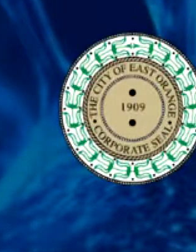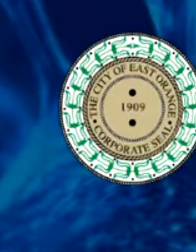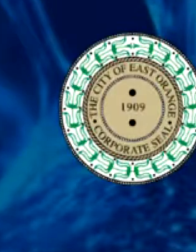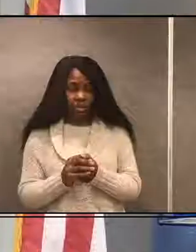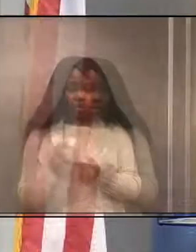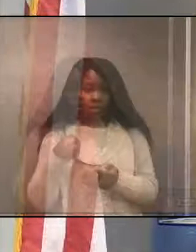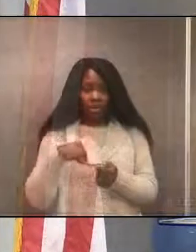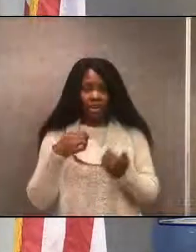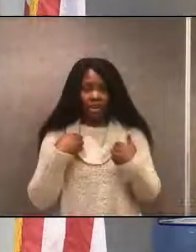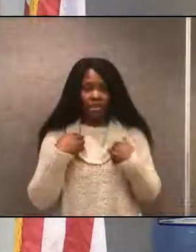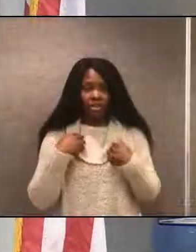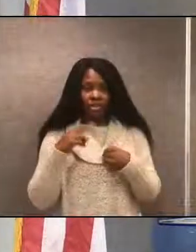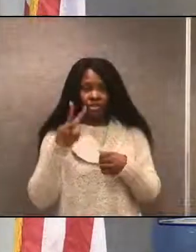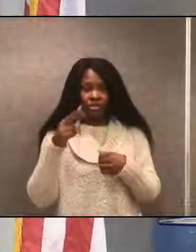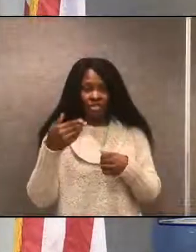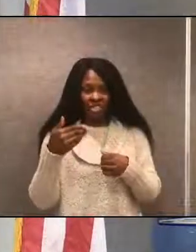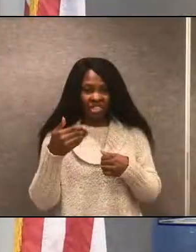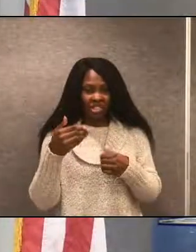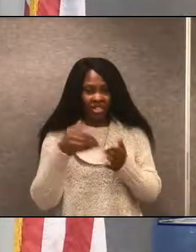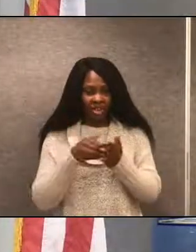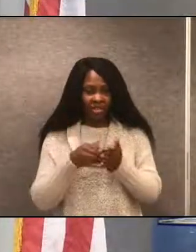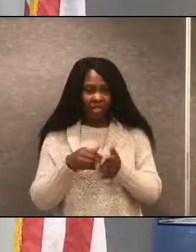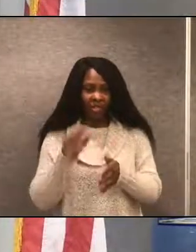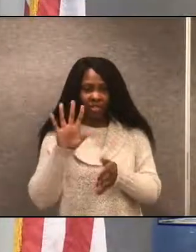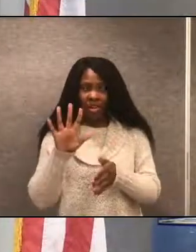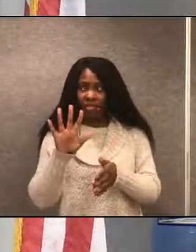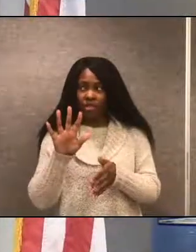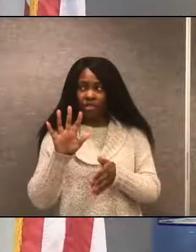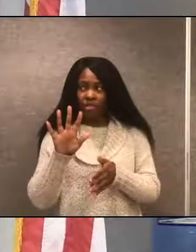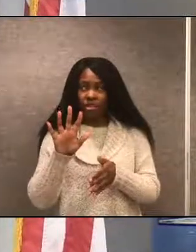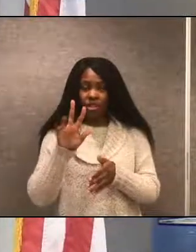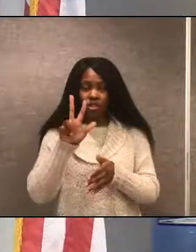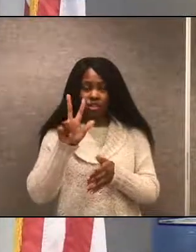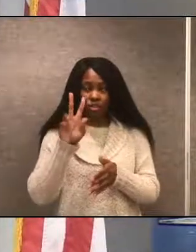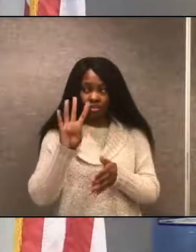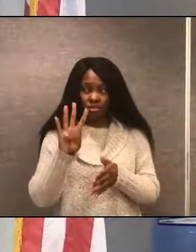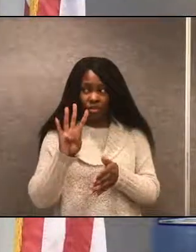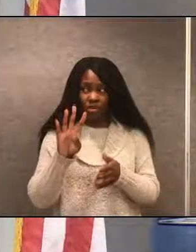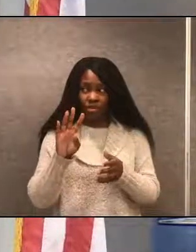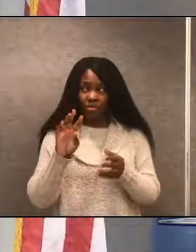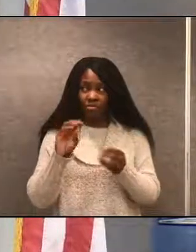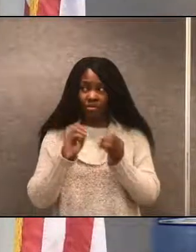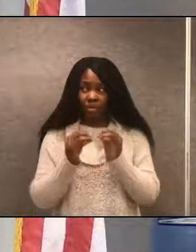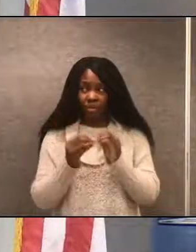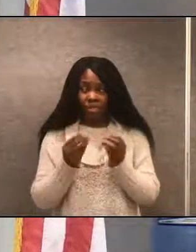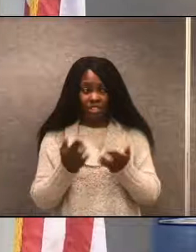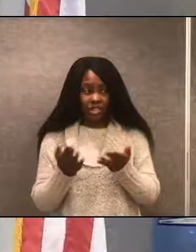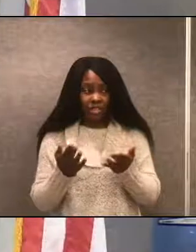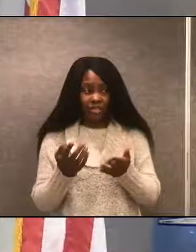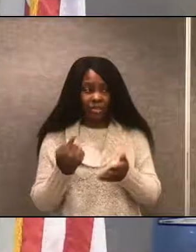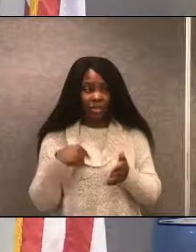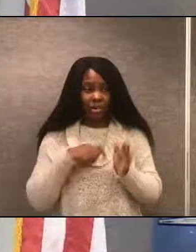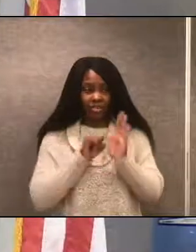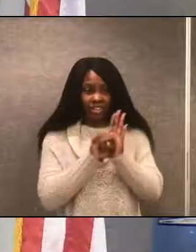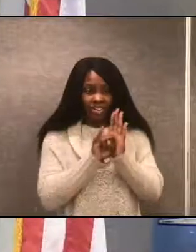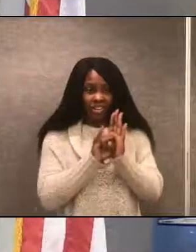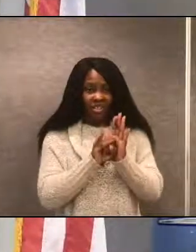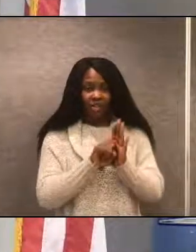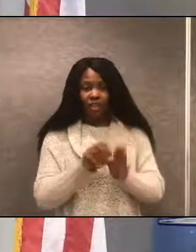2,534 positive cases, and now that number represents the fact that we have identified 30